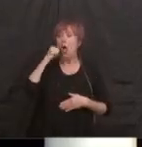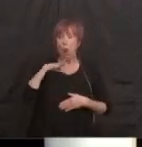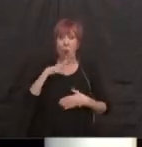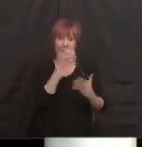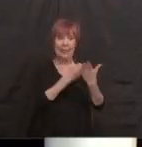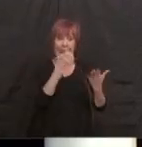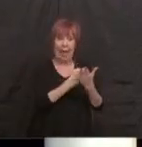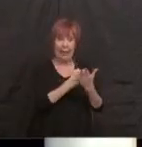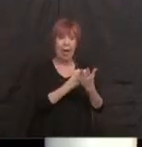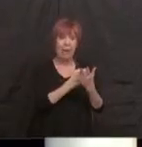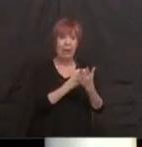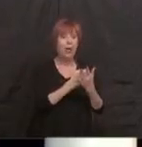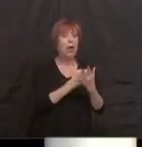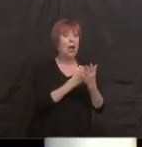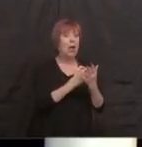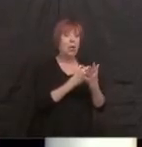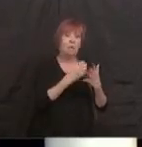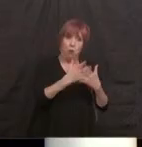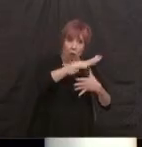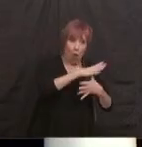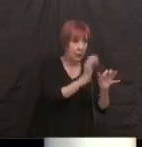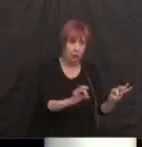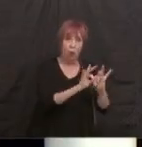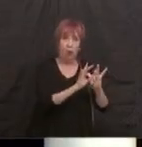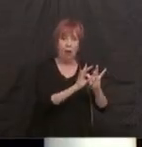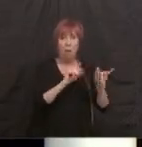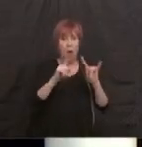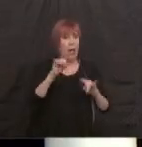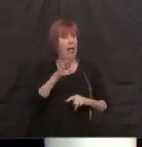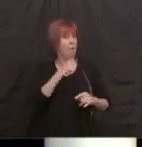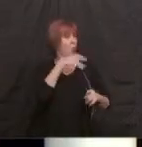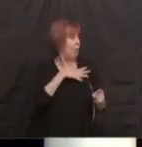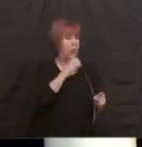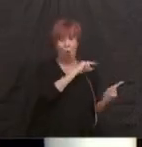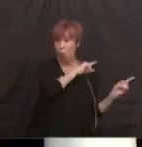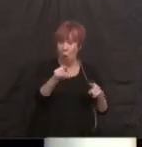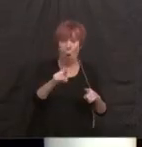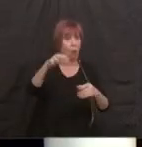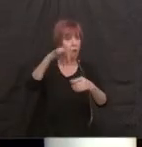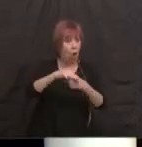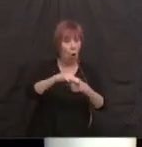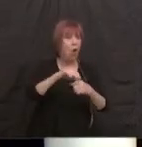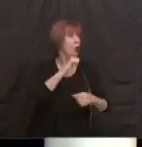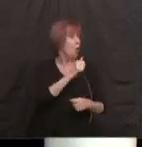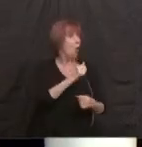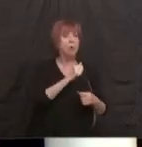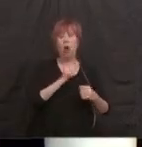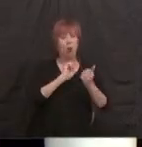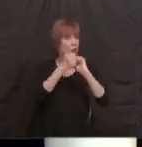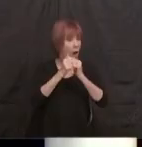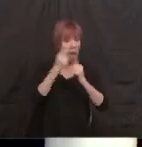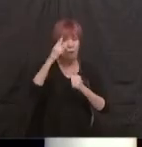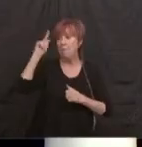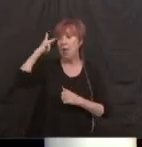necessary. But unless we mobilize the women to the polls and women into political office and into CEO positions, it's not